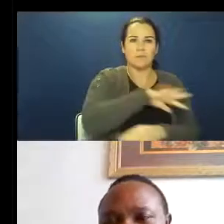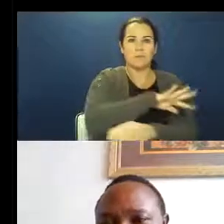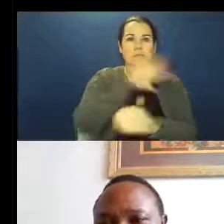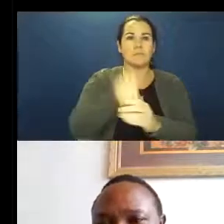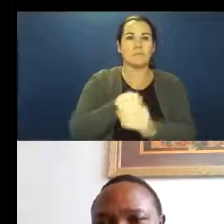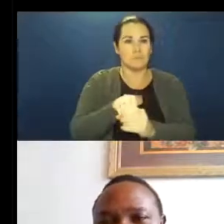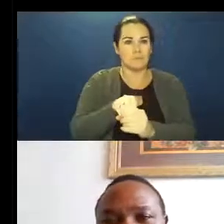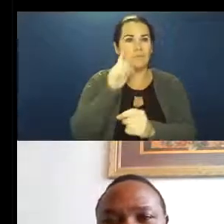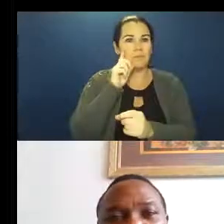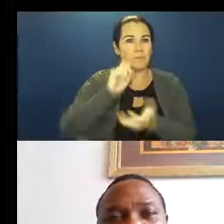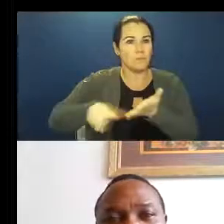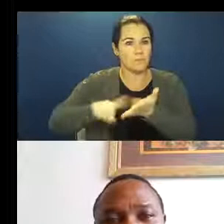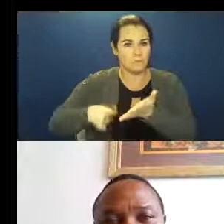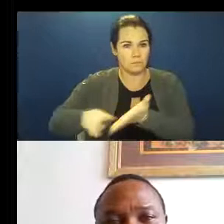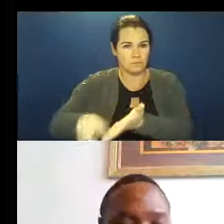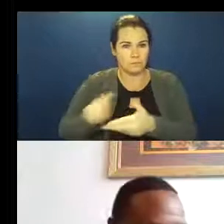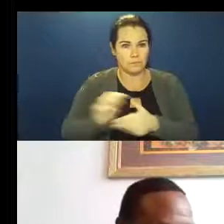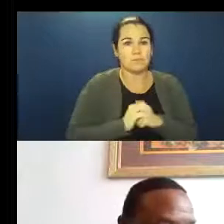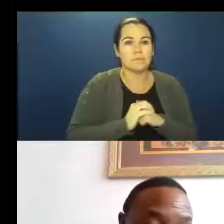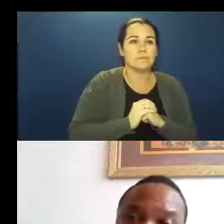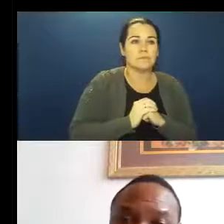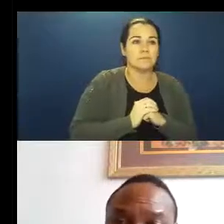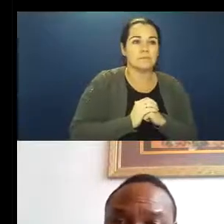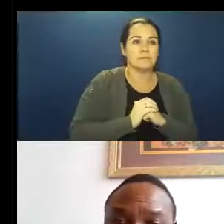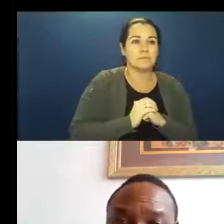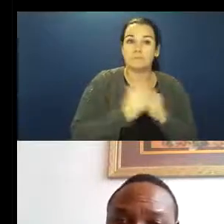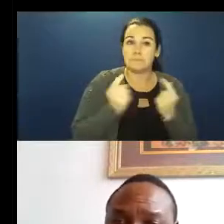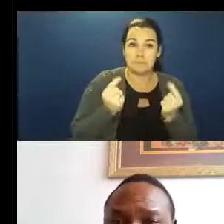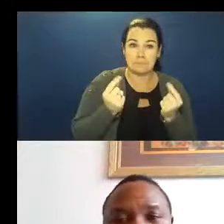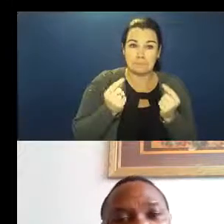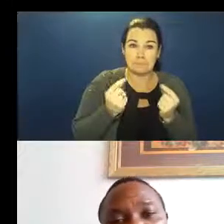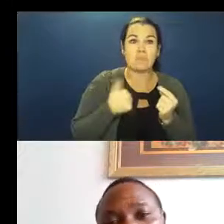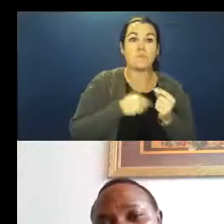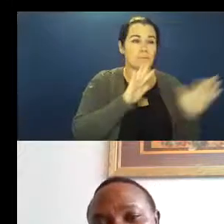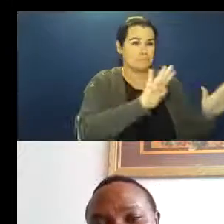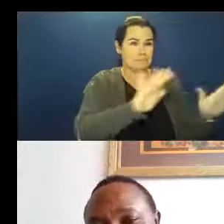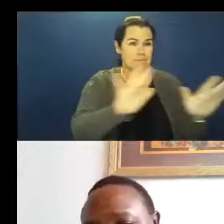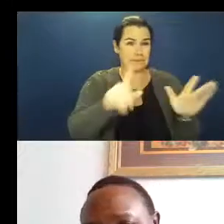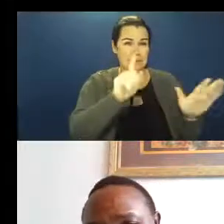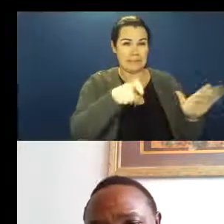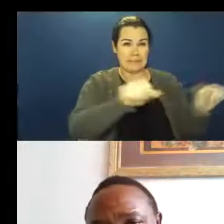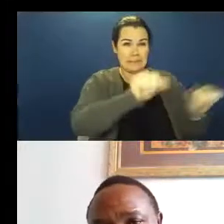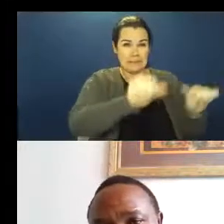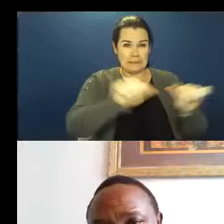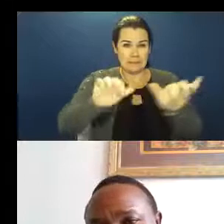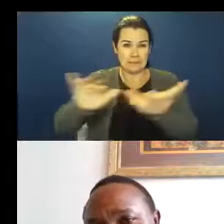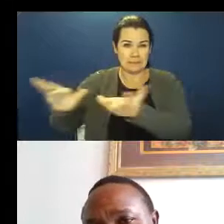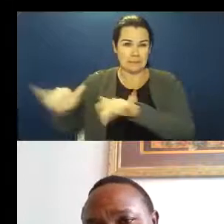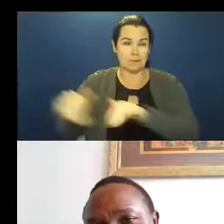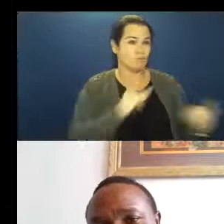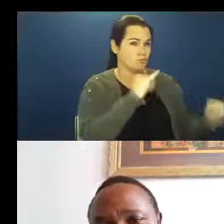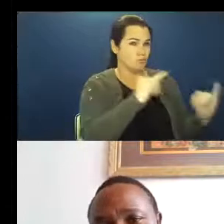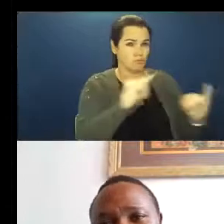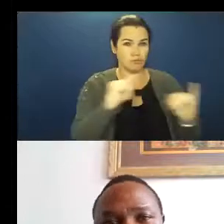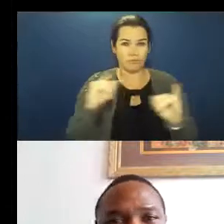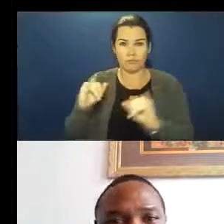in research. And so what we did, we conducted a needs assessment. We interviewed people at individuals at